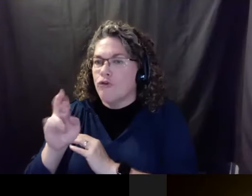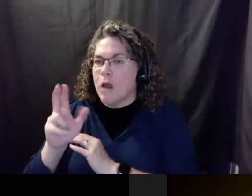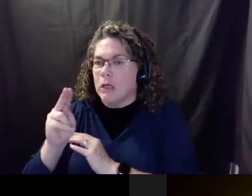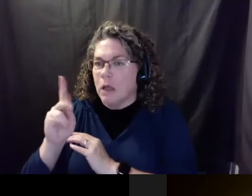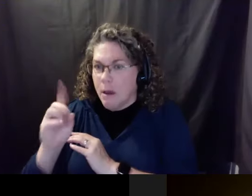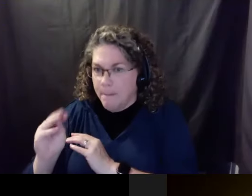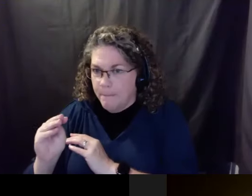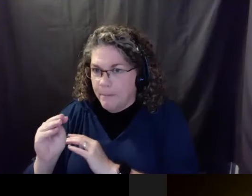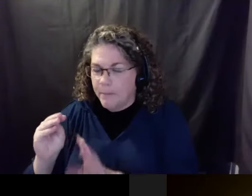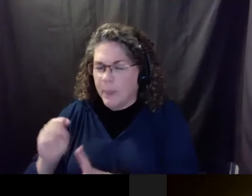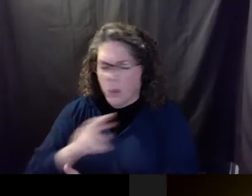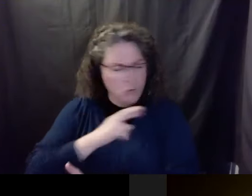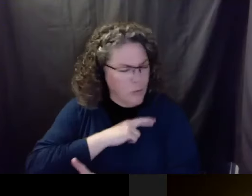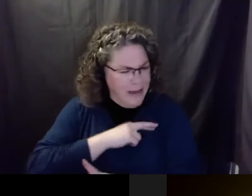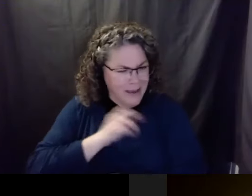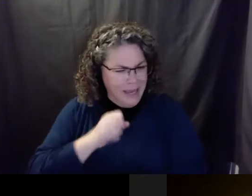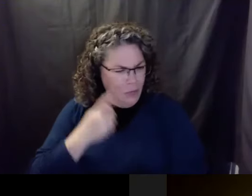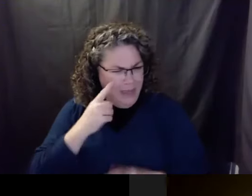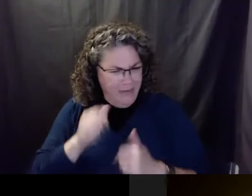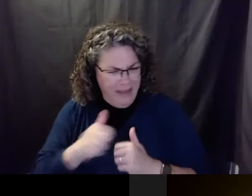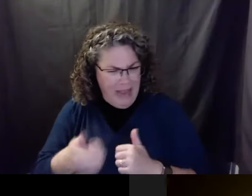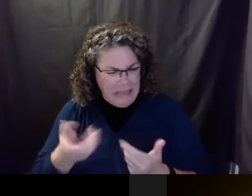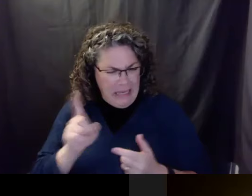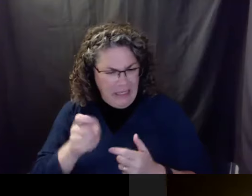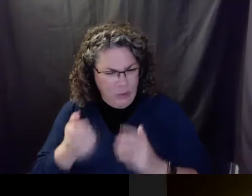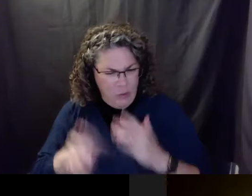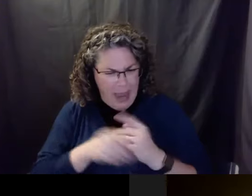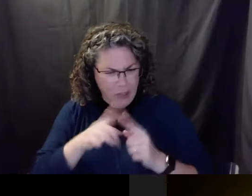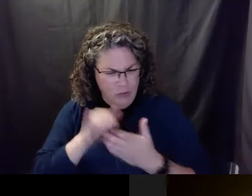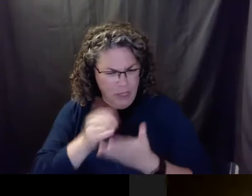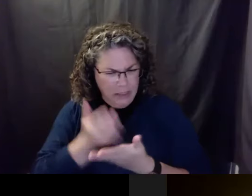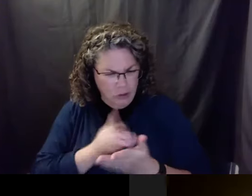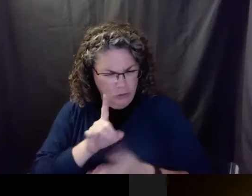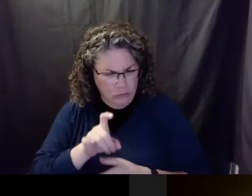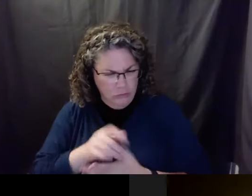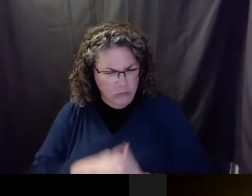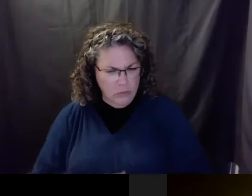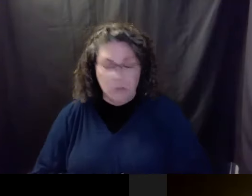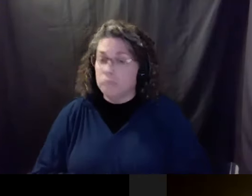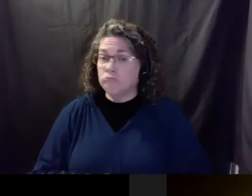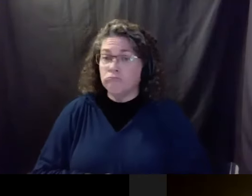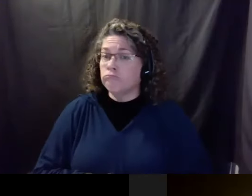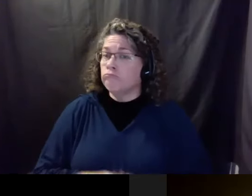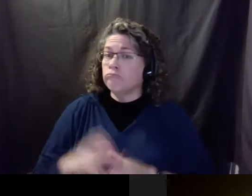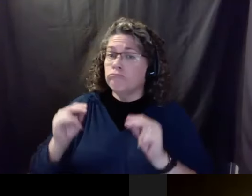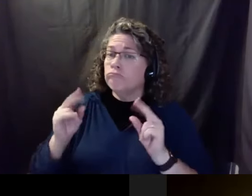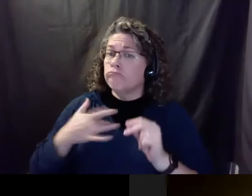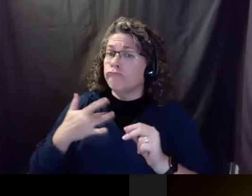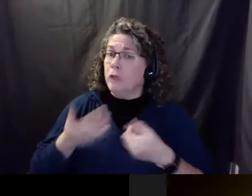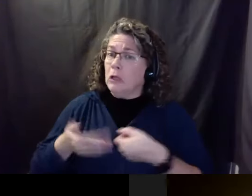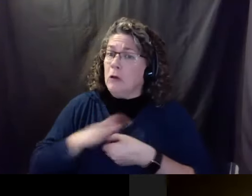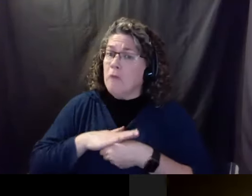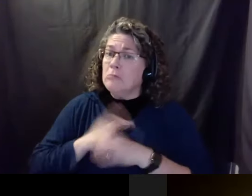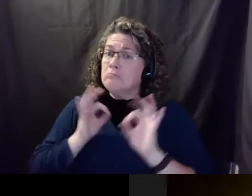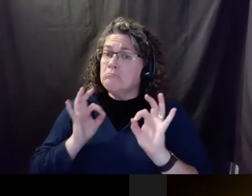Rita, can you think of anything else that I need to add to that section? No, I think you've covered it quite well,